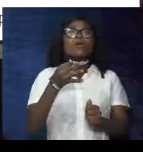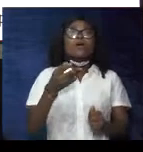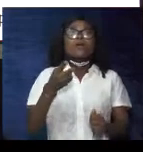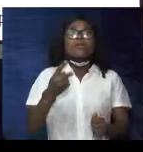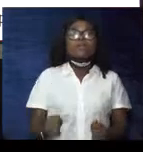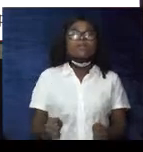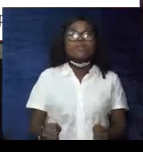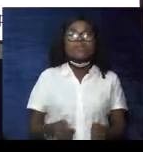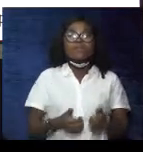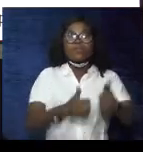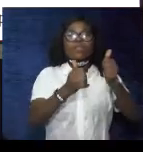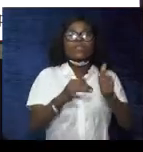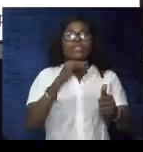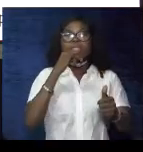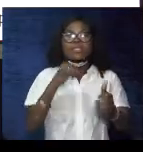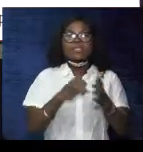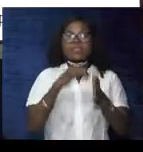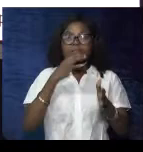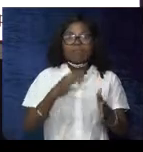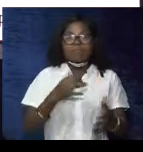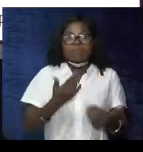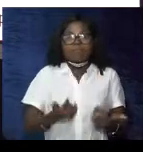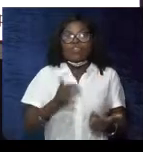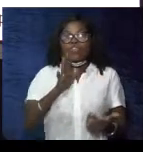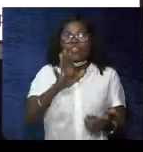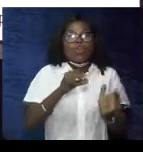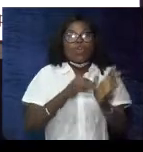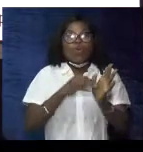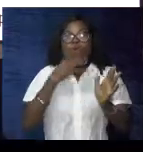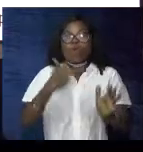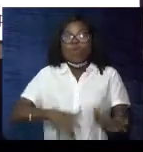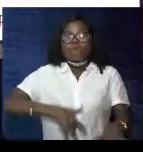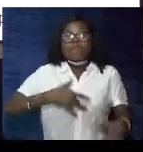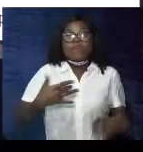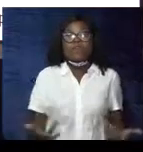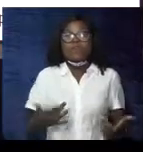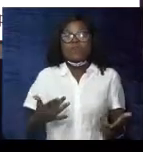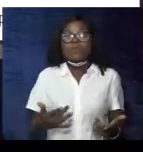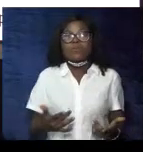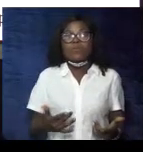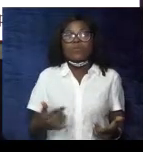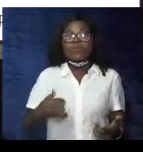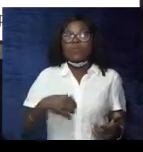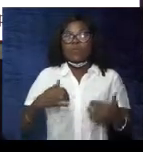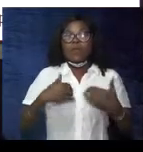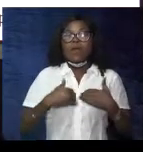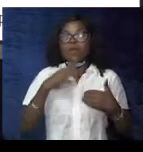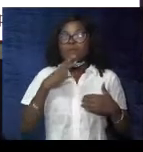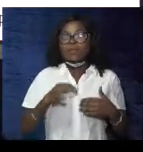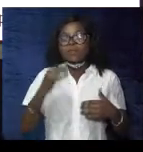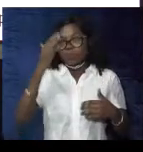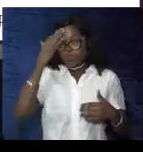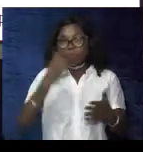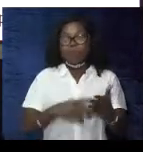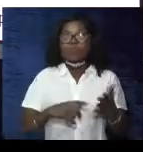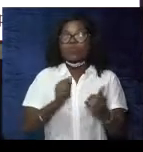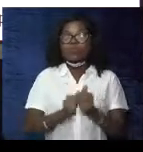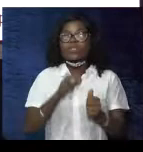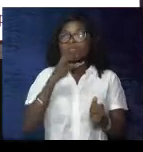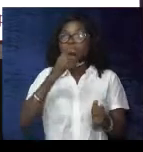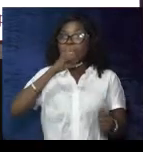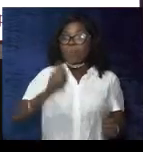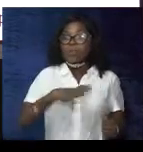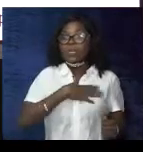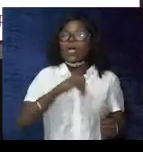Which of the following is an objective obligation? We just discussed about the subjective and the objective